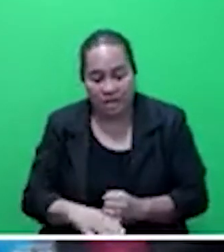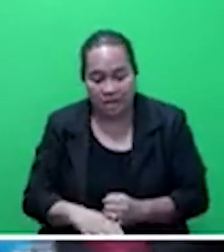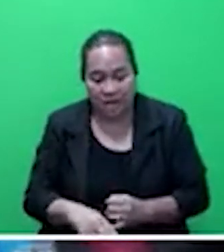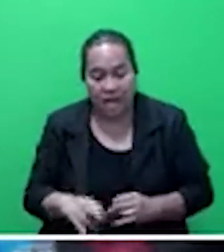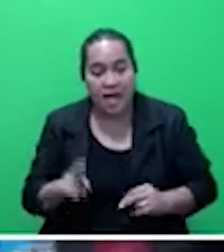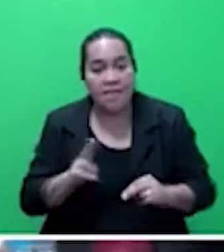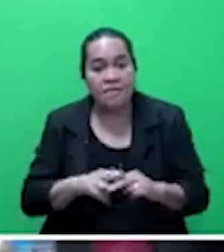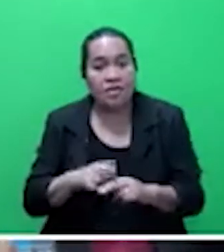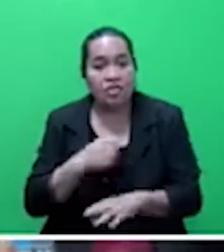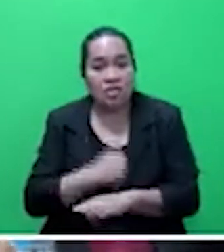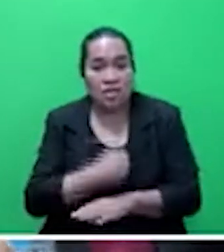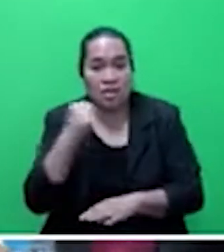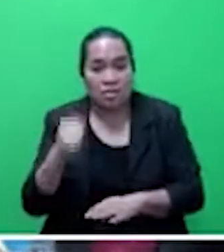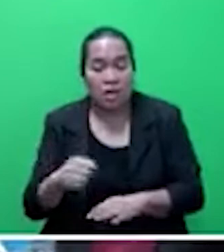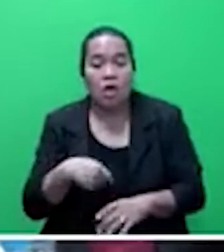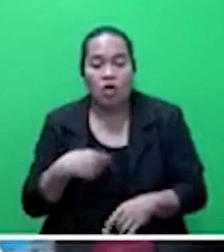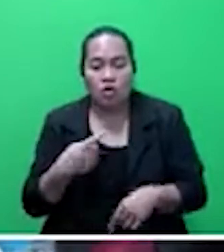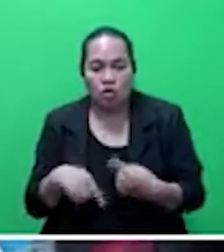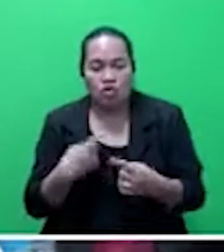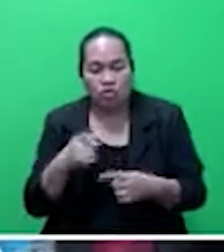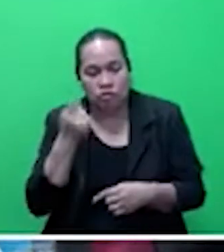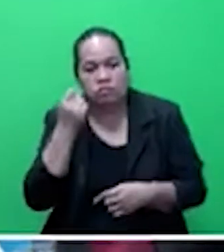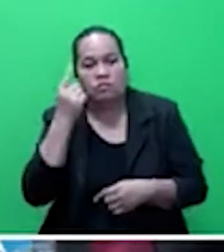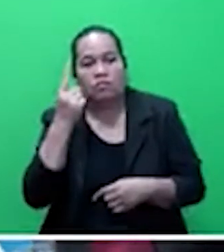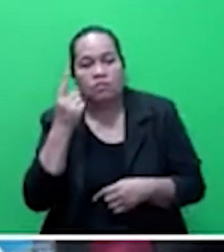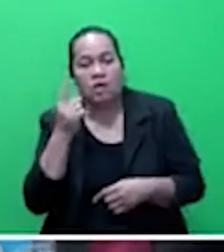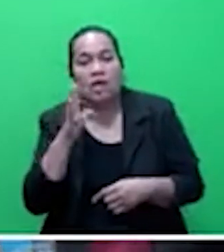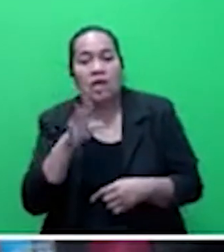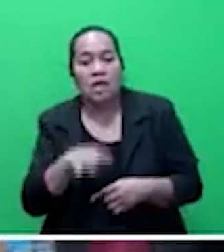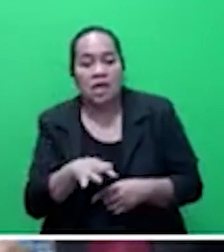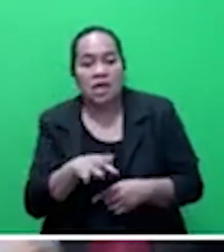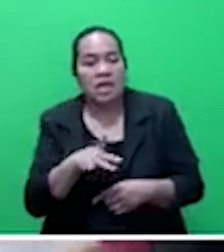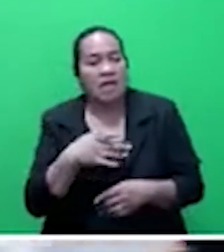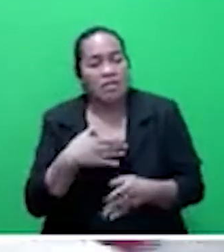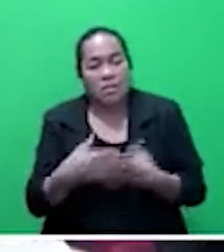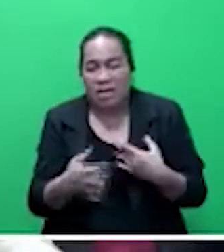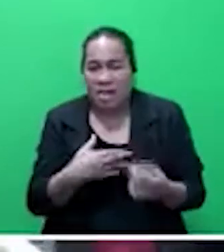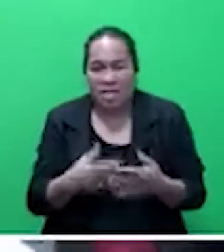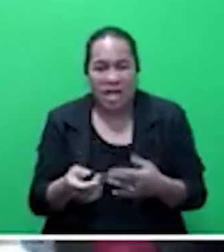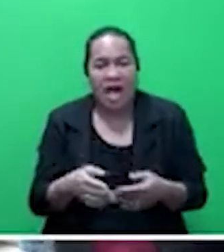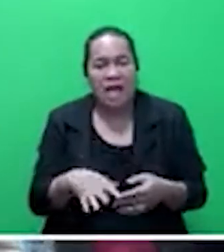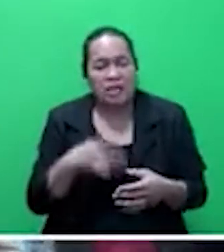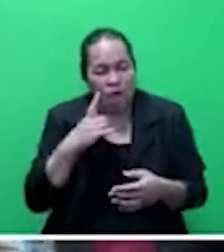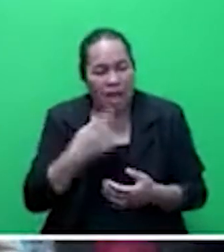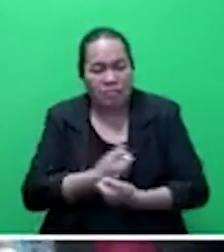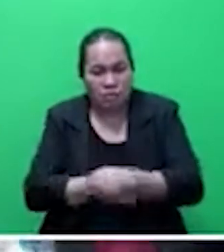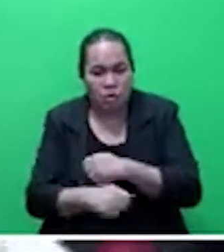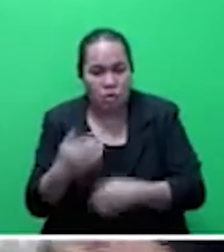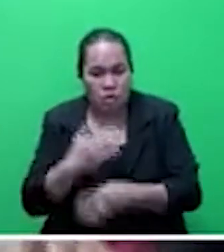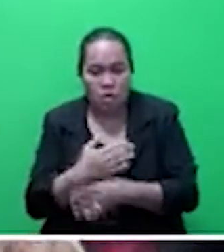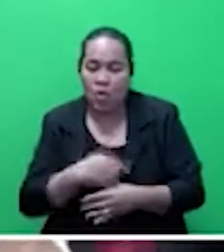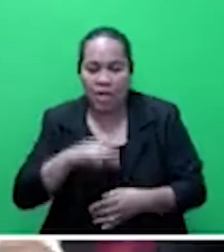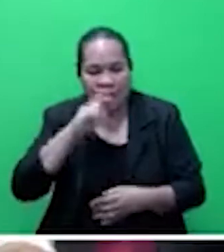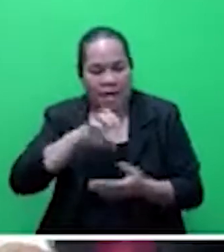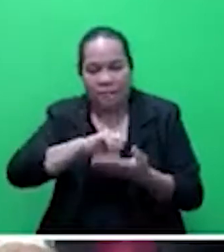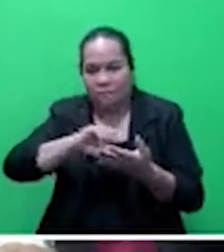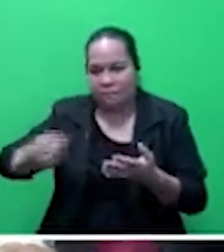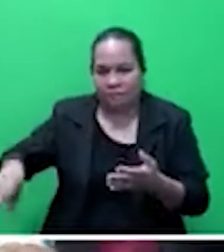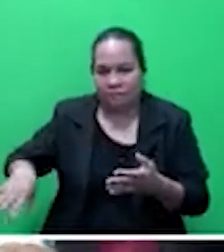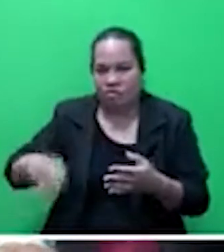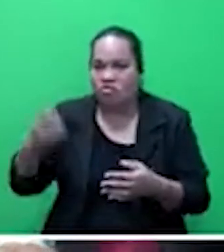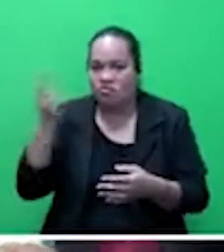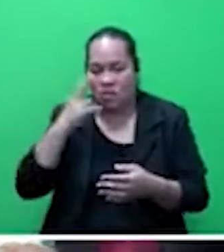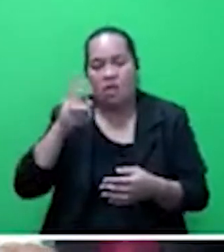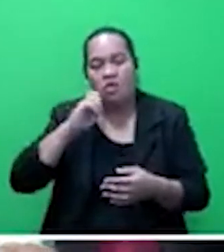government continued to recognize that despite all the best effort, we cannot completely remove risks and